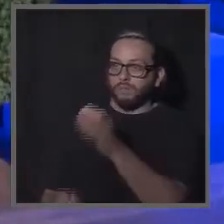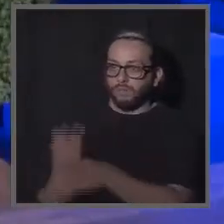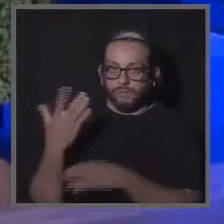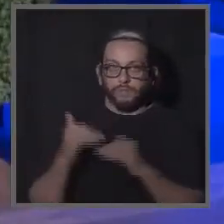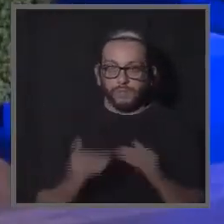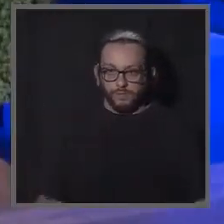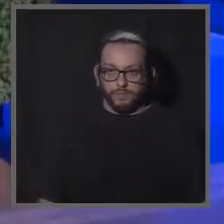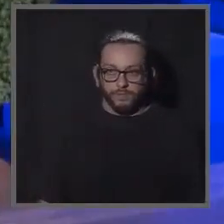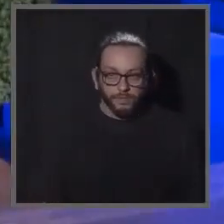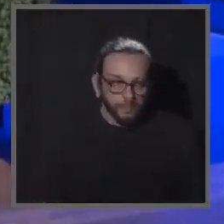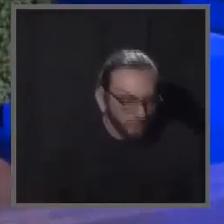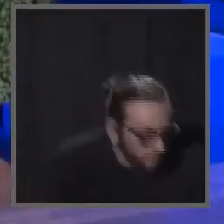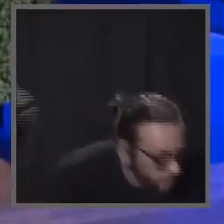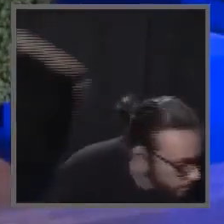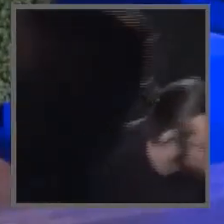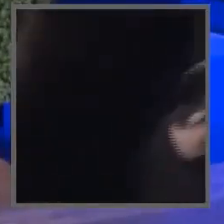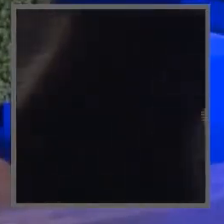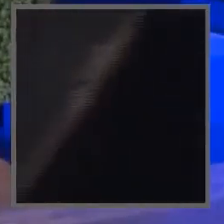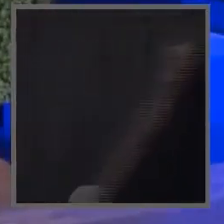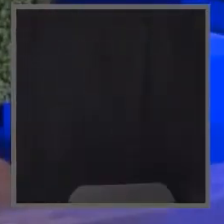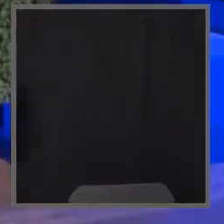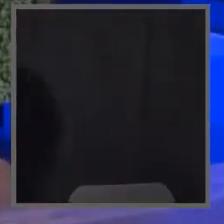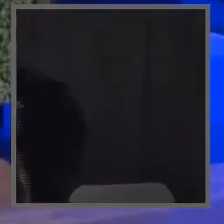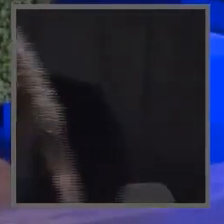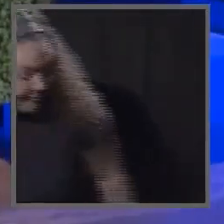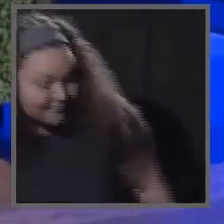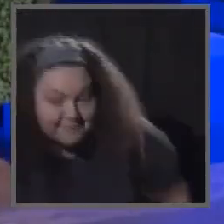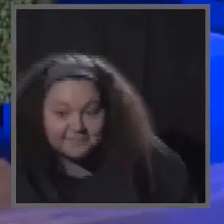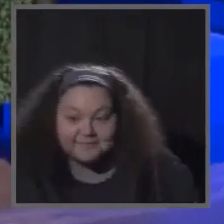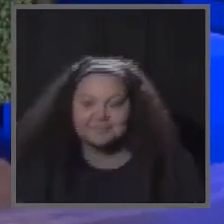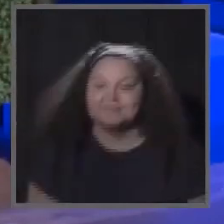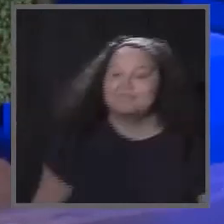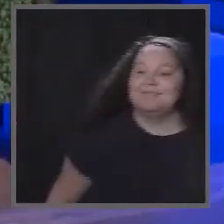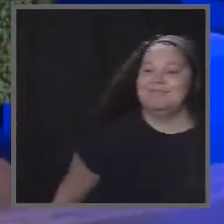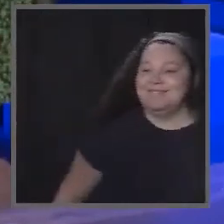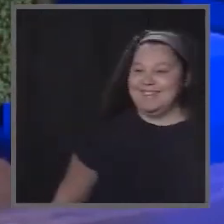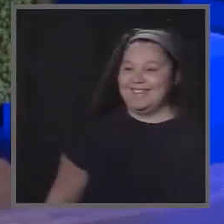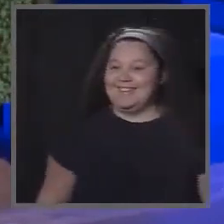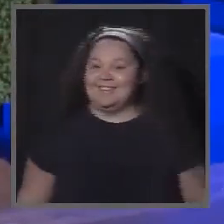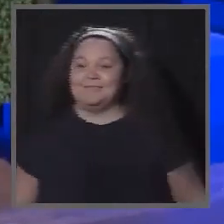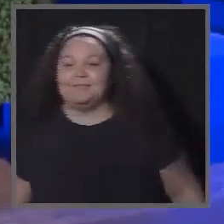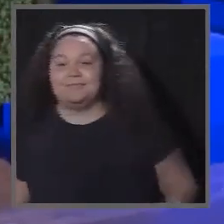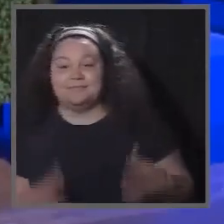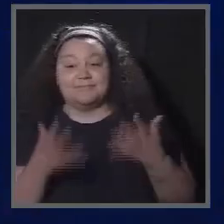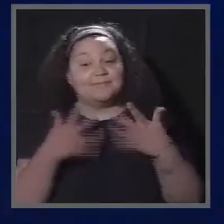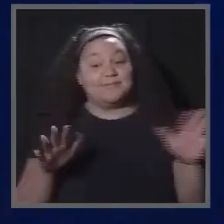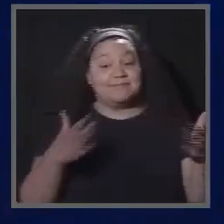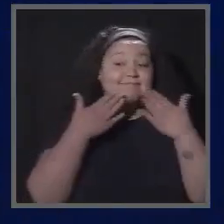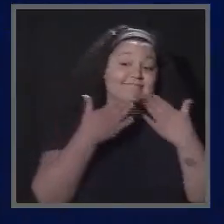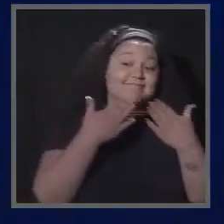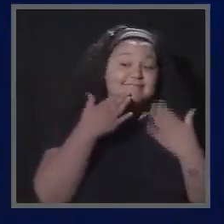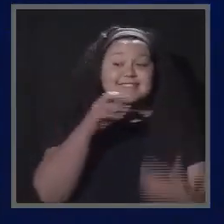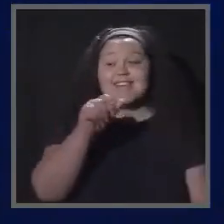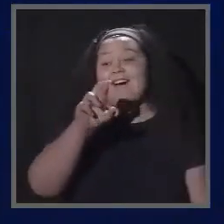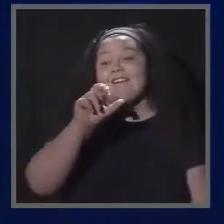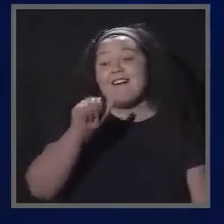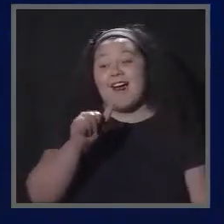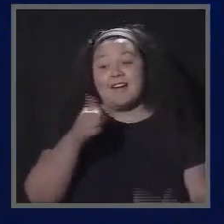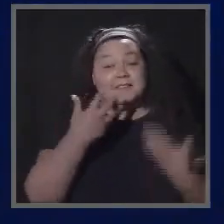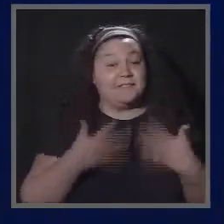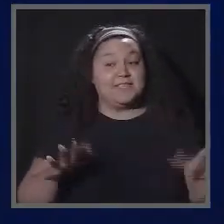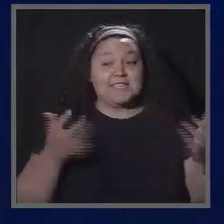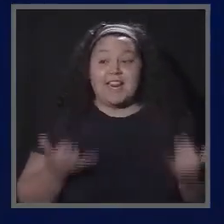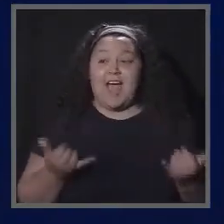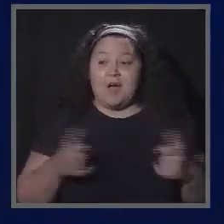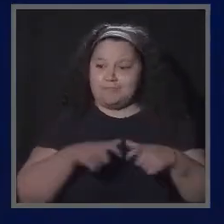Thank you very much, Sarah. I think we've come to the end of our panel. Maybe I'll just leave Jonathan in one sentence if you